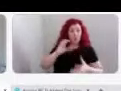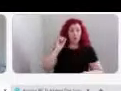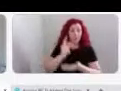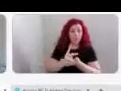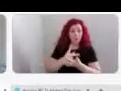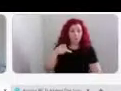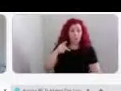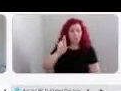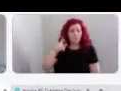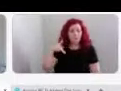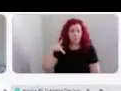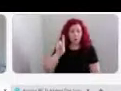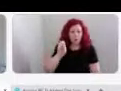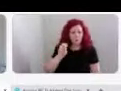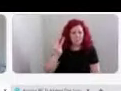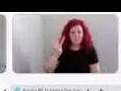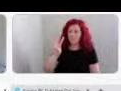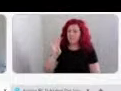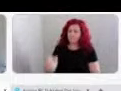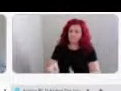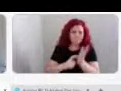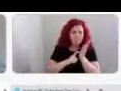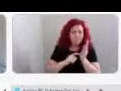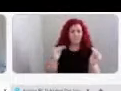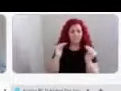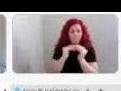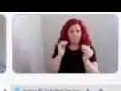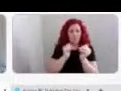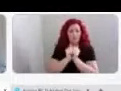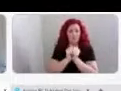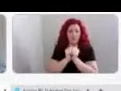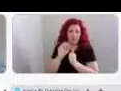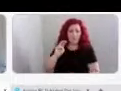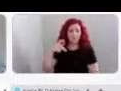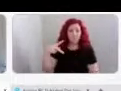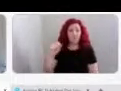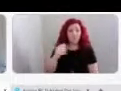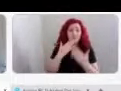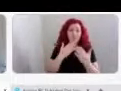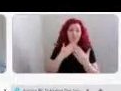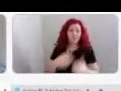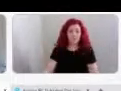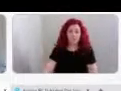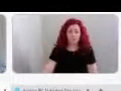which mandated fair and competitive maps thank you